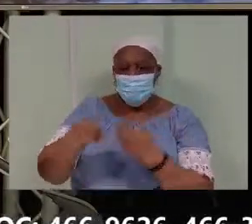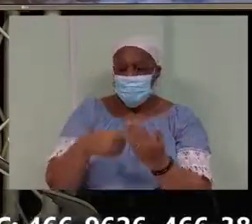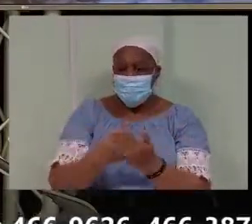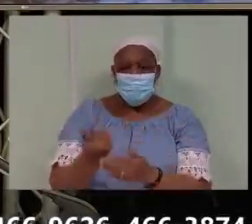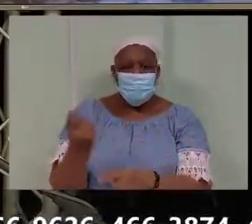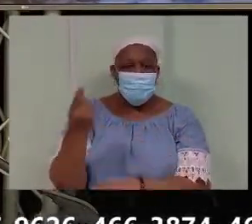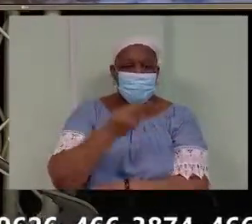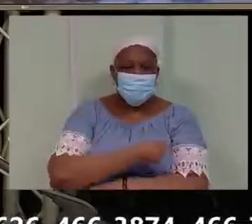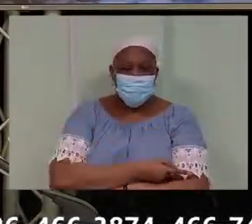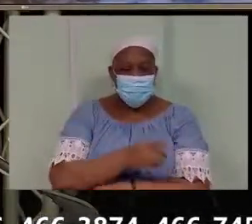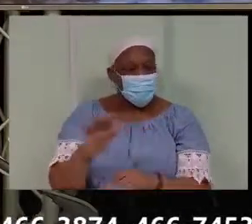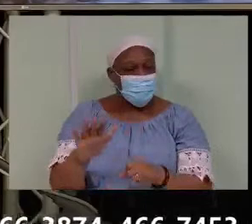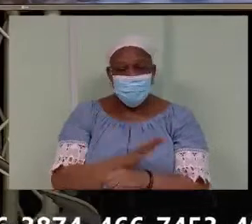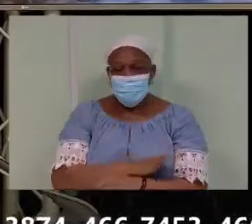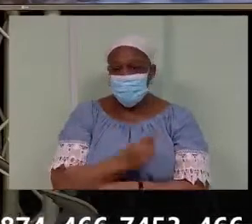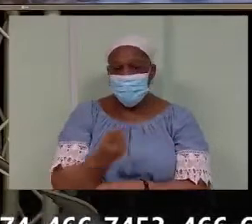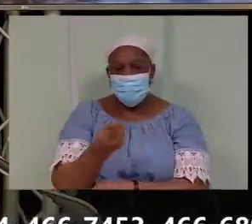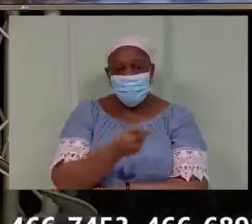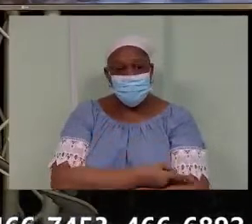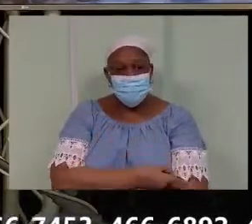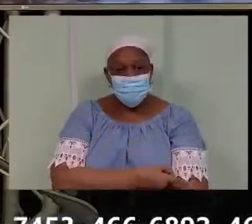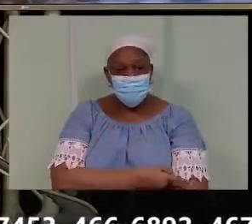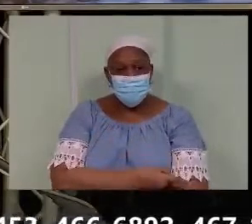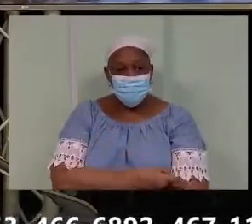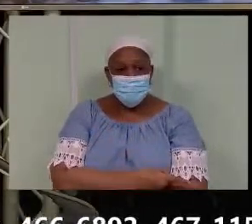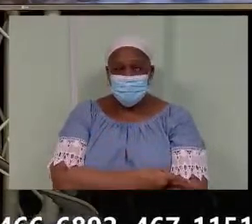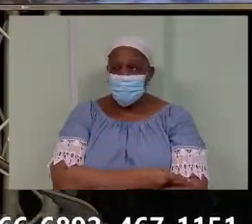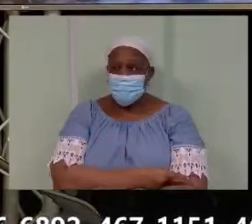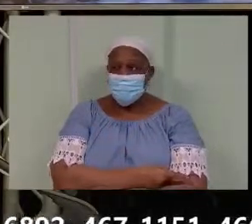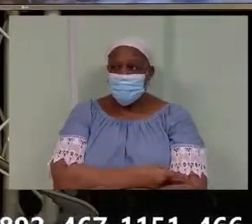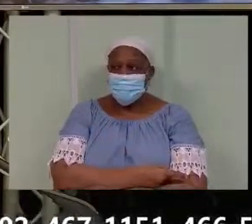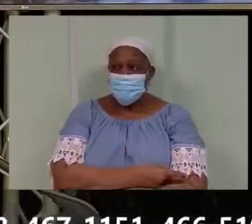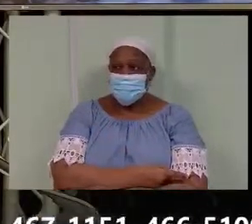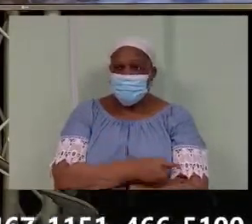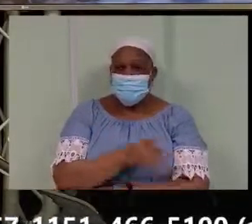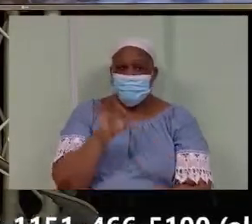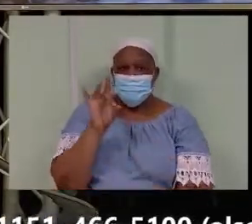it's for the full day, 8:30 to 3:30.